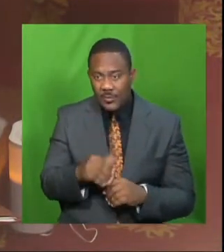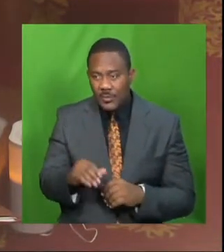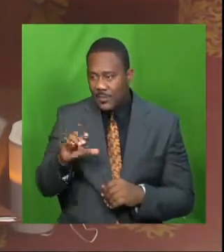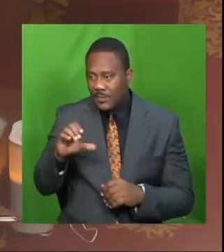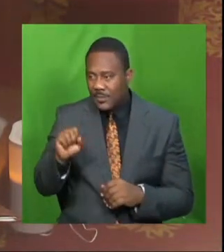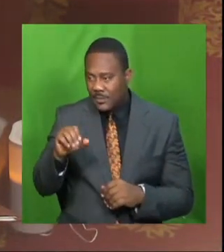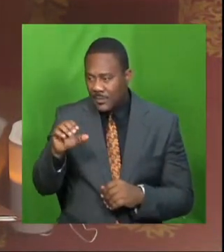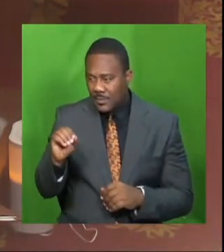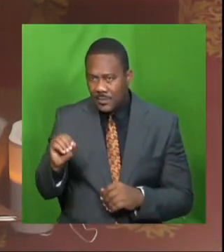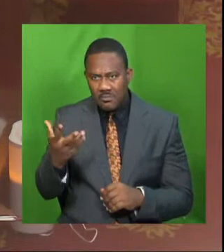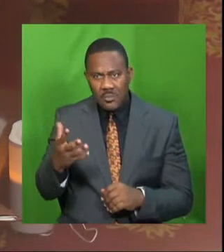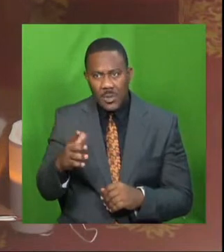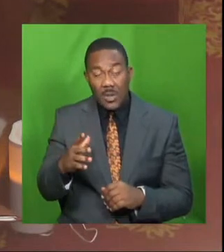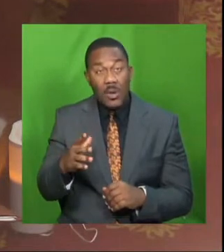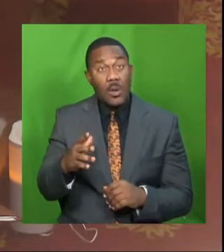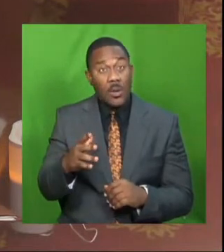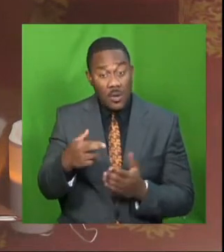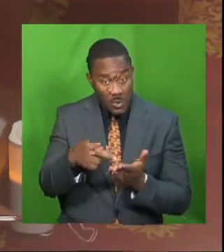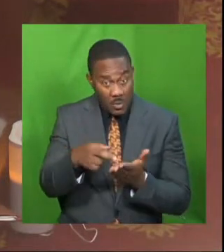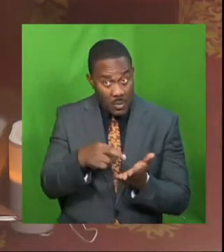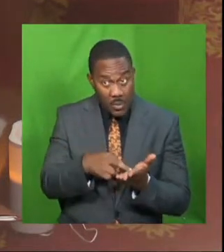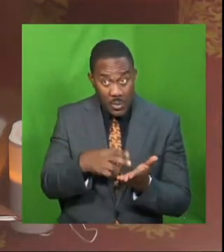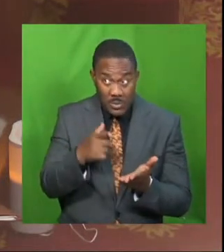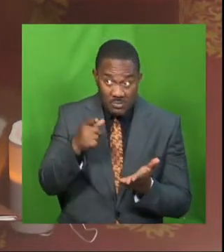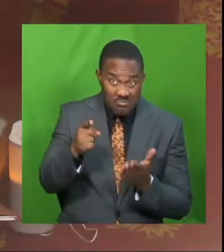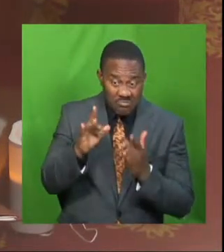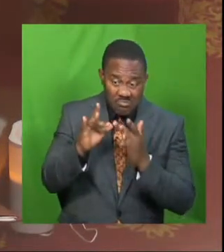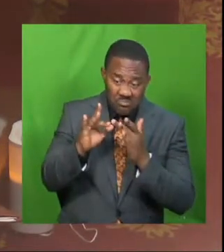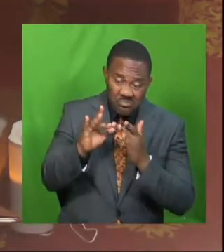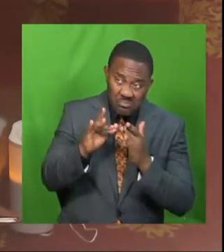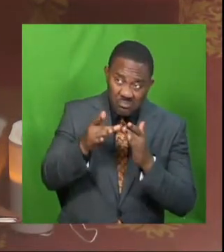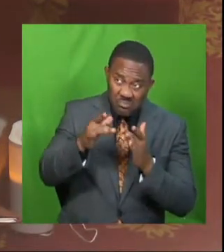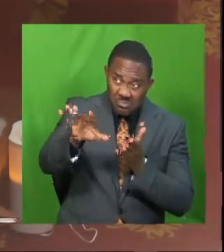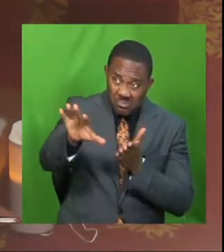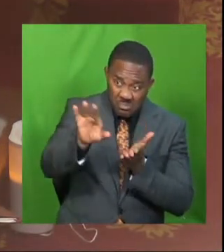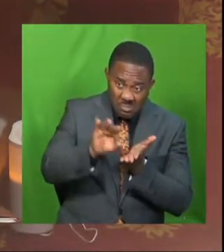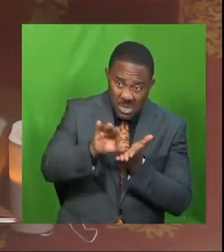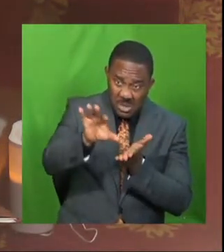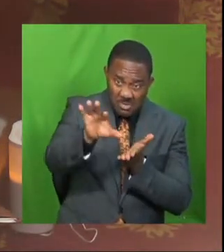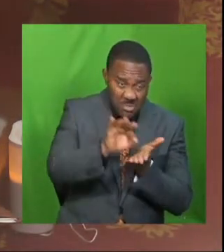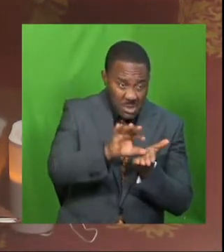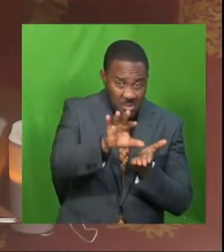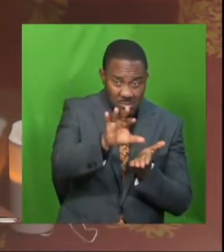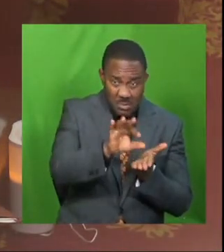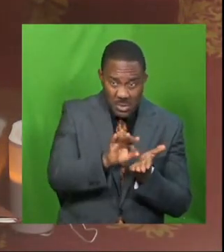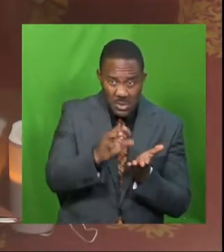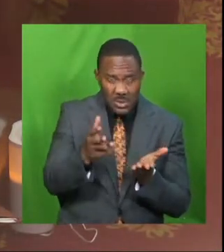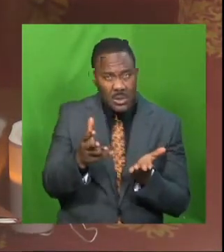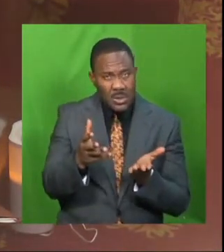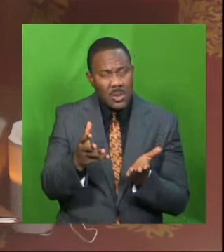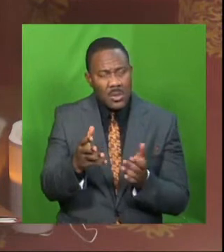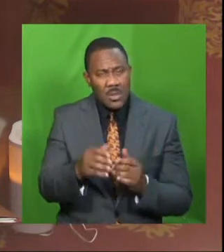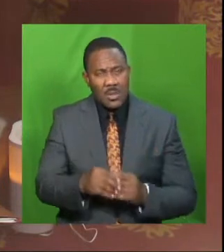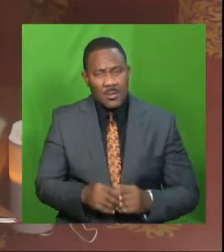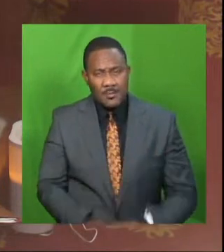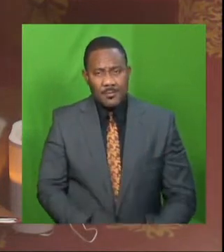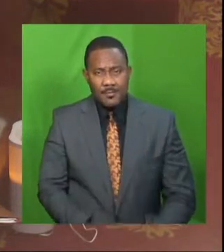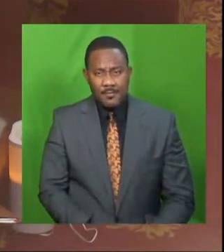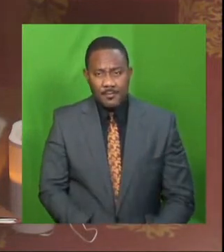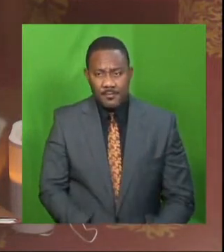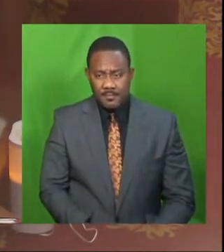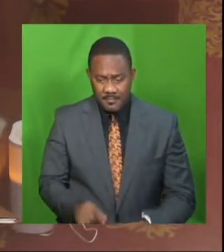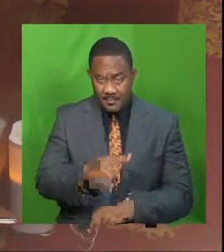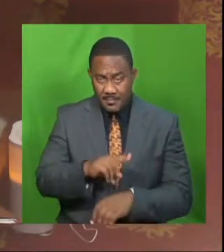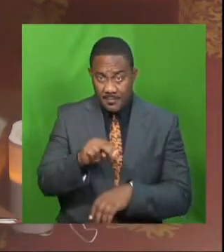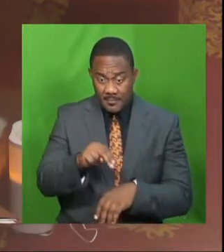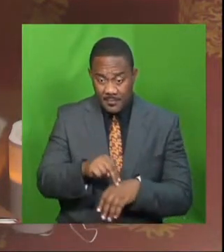from online. Much as you cannot begrudge them for that, it is important for the state to have a proper record. The National Media Commission, in accordance